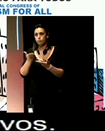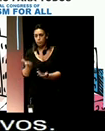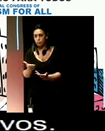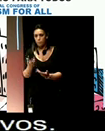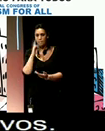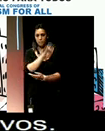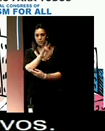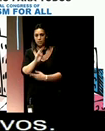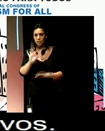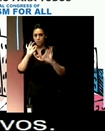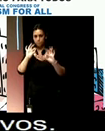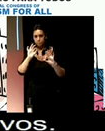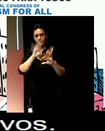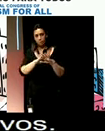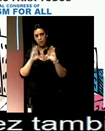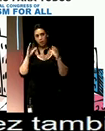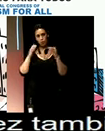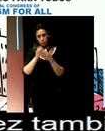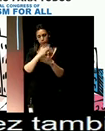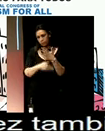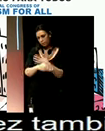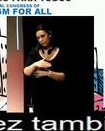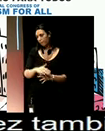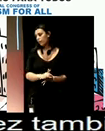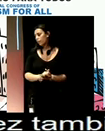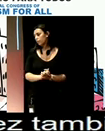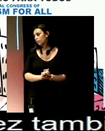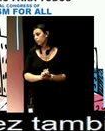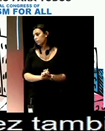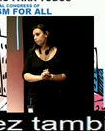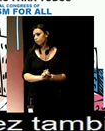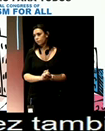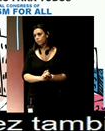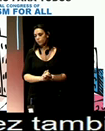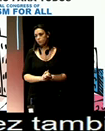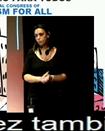offer specific visits for disabled people,